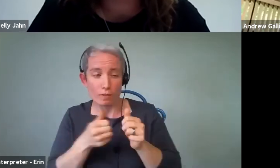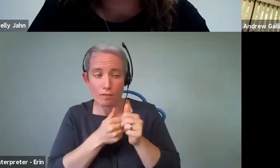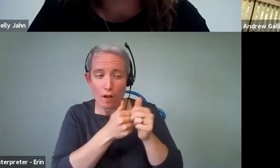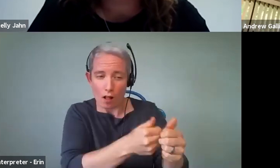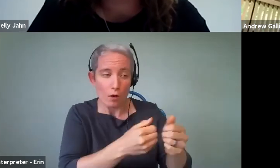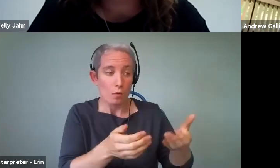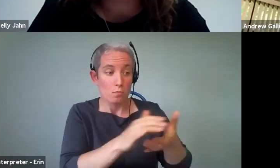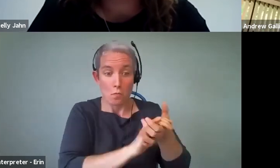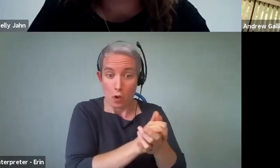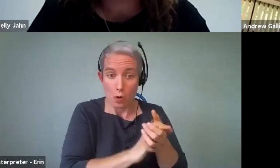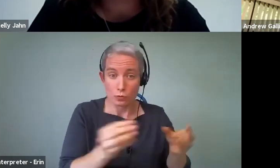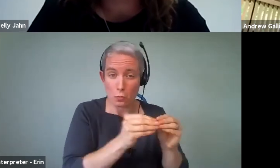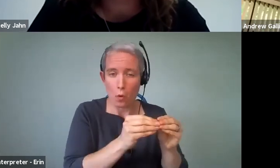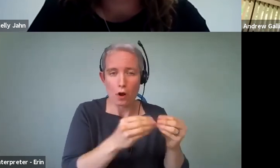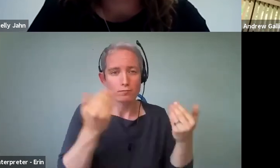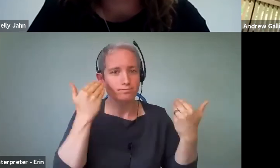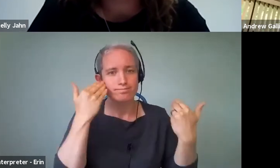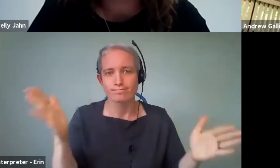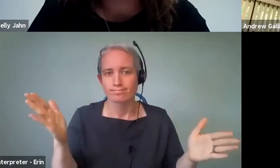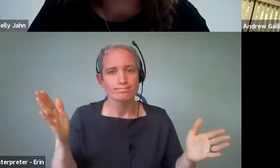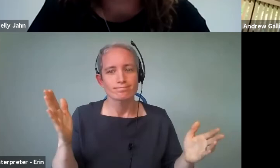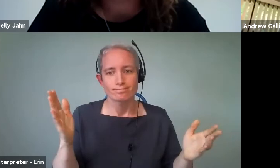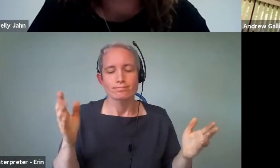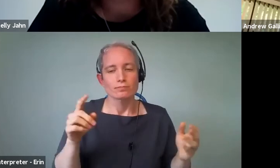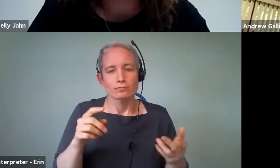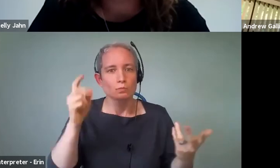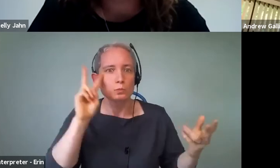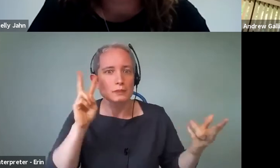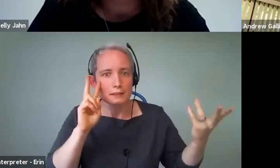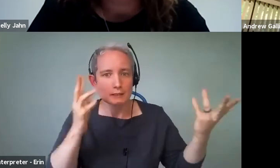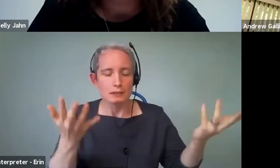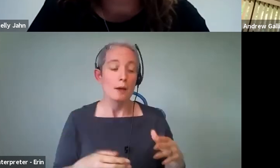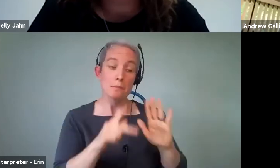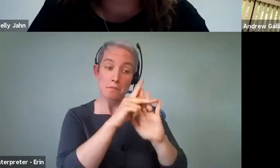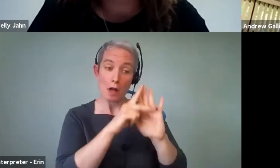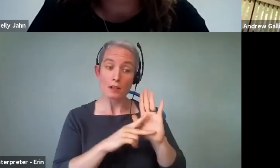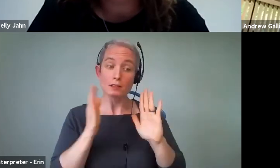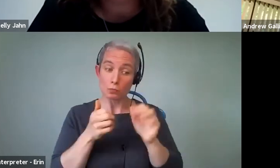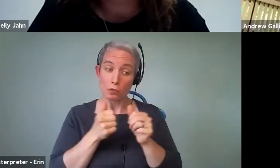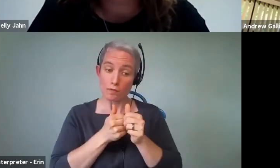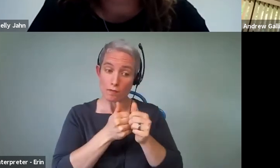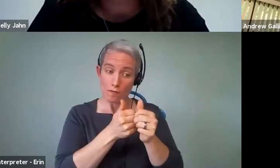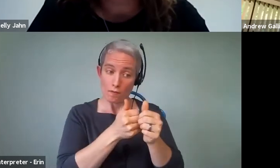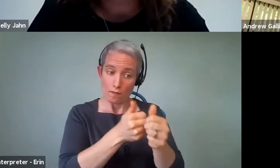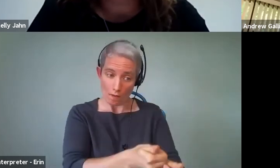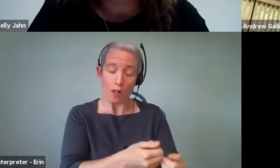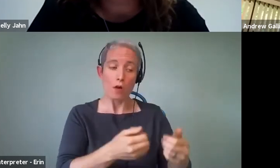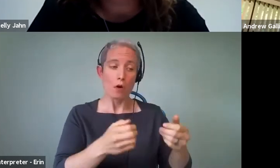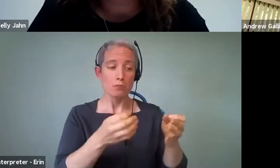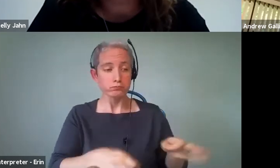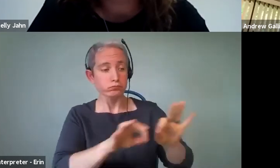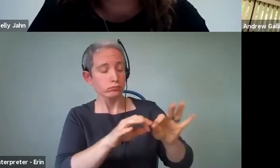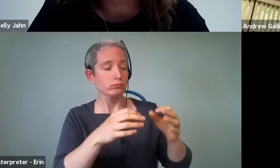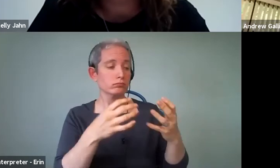to realize design intent, and it's more, policies will go a long way, but the responsibility is